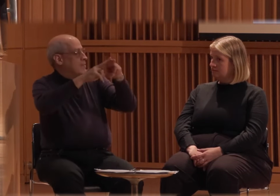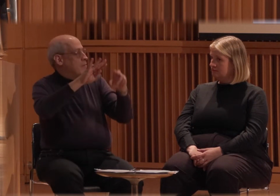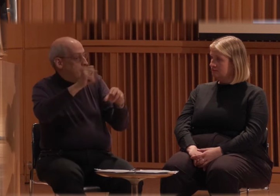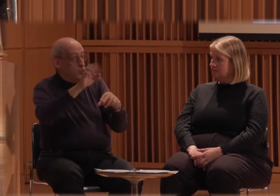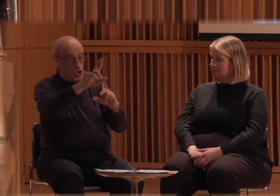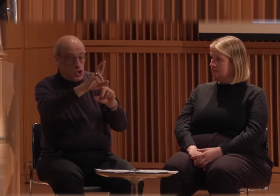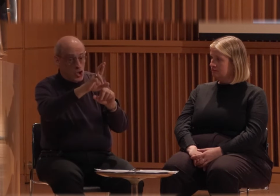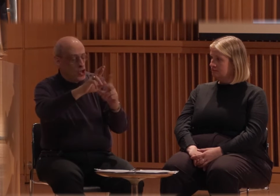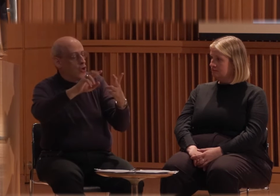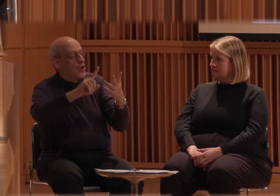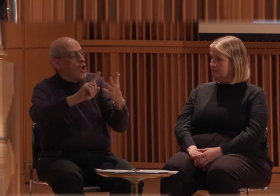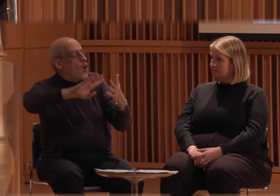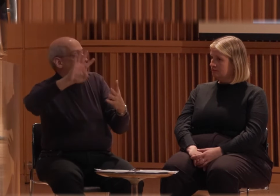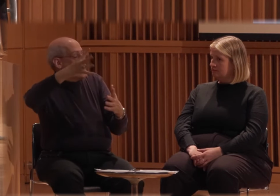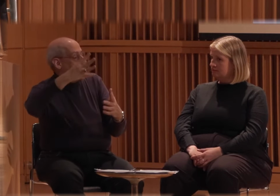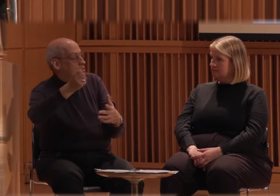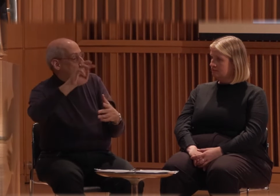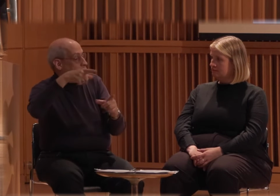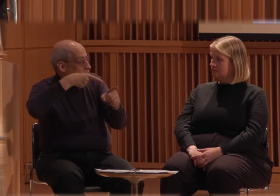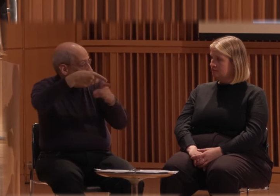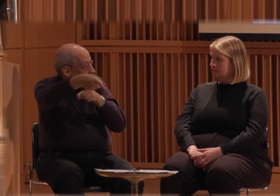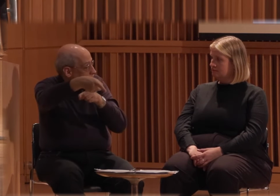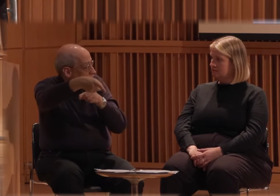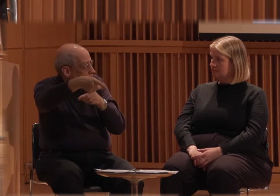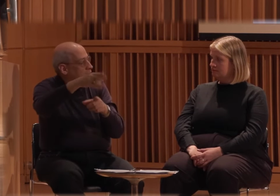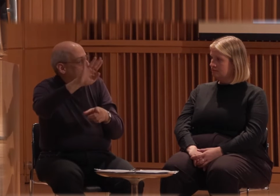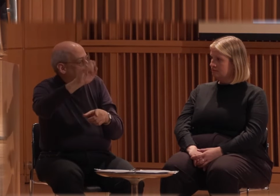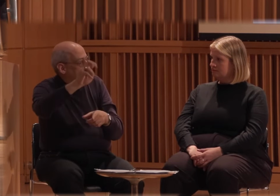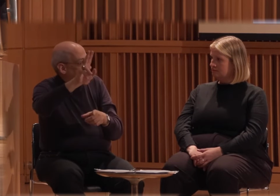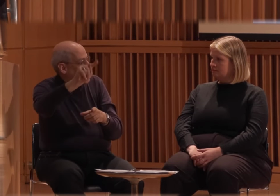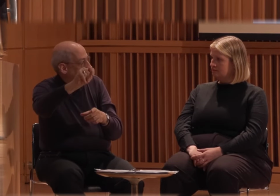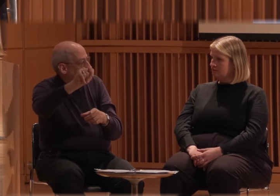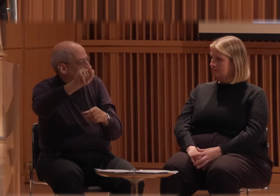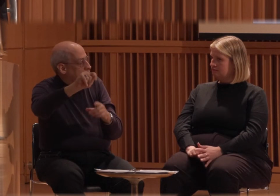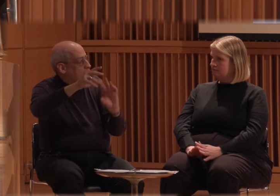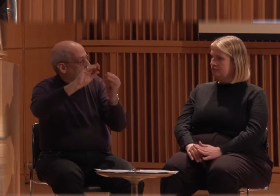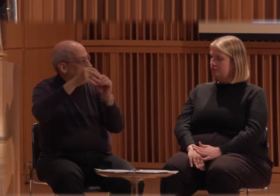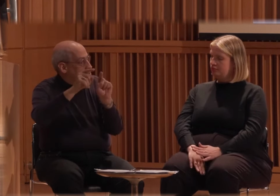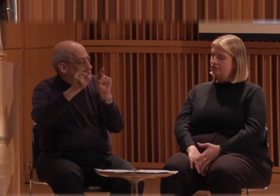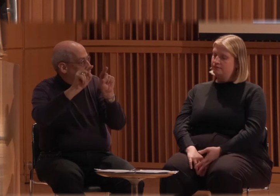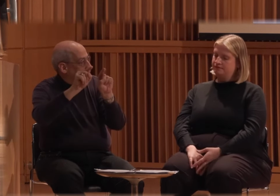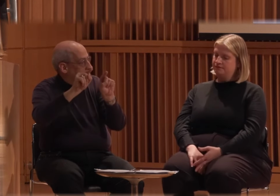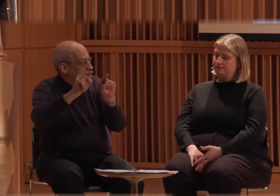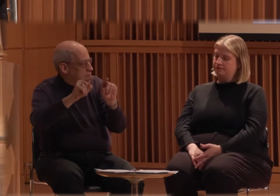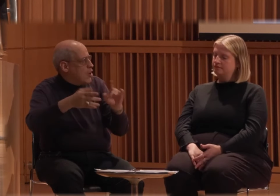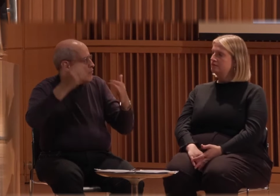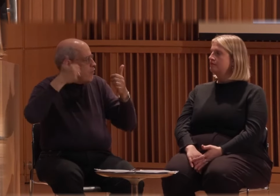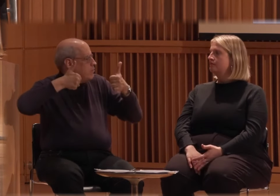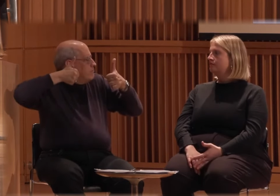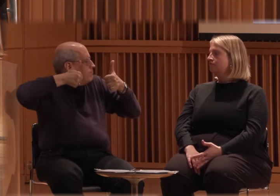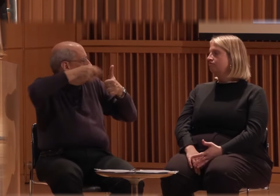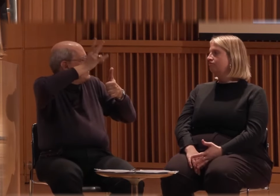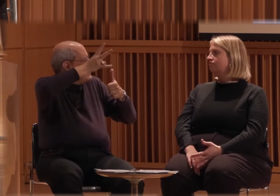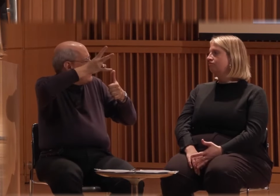dose, and the fourth Omicron-specific bivalent dose, these numbers in places that otherwise had